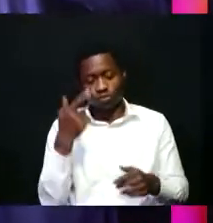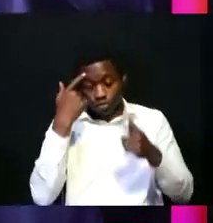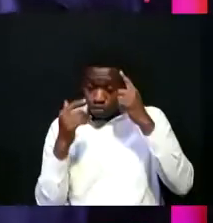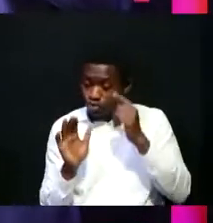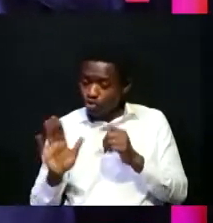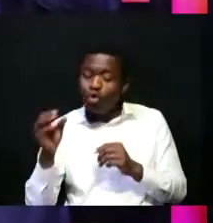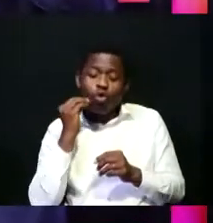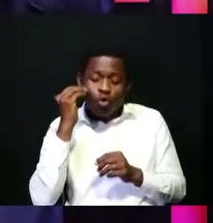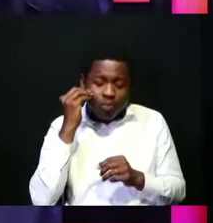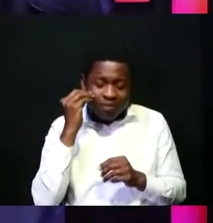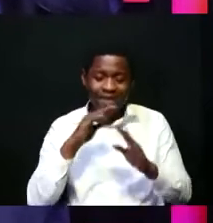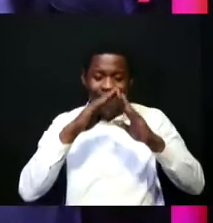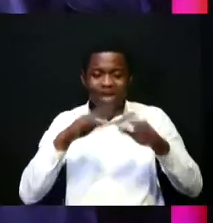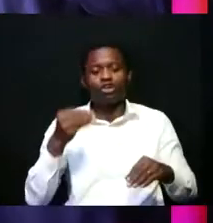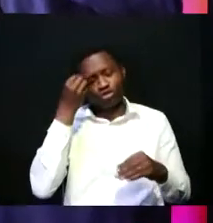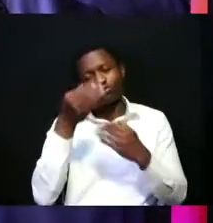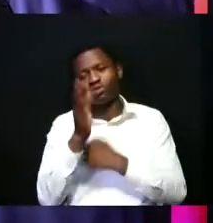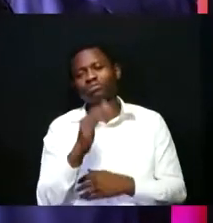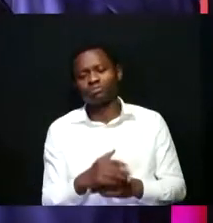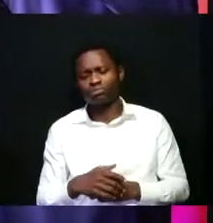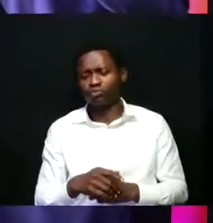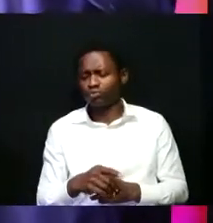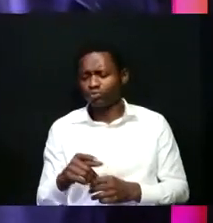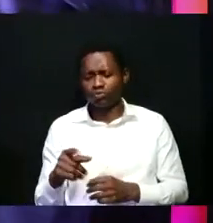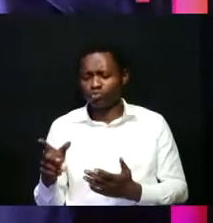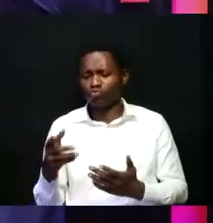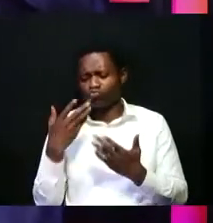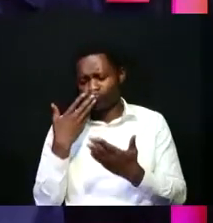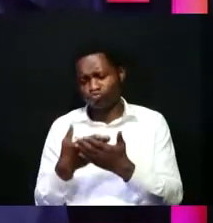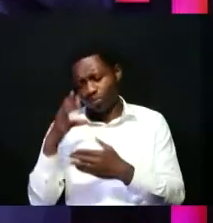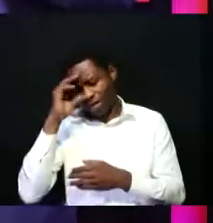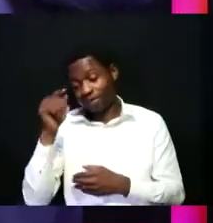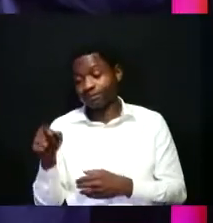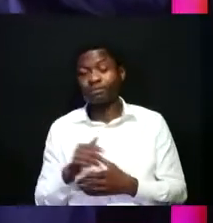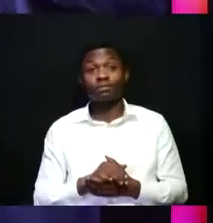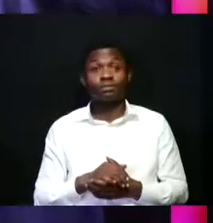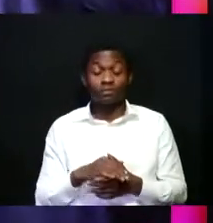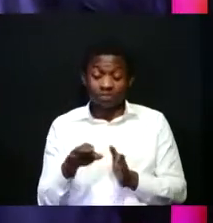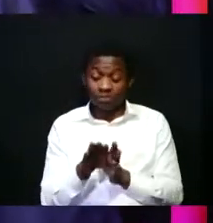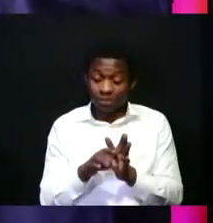What a man. What a man. In Job